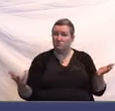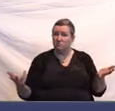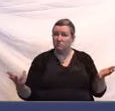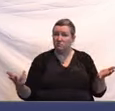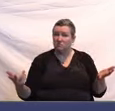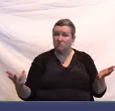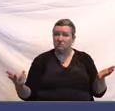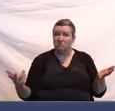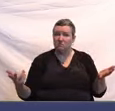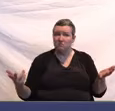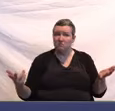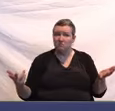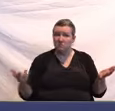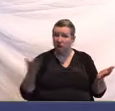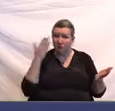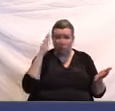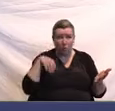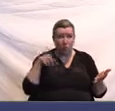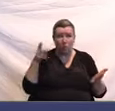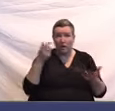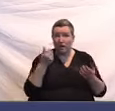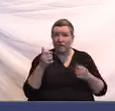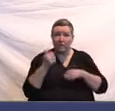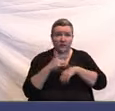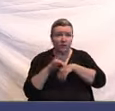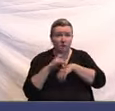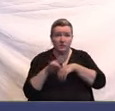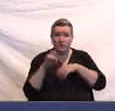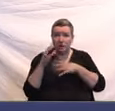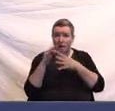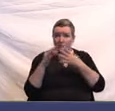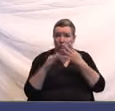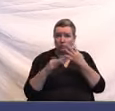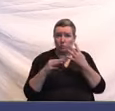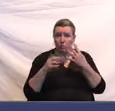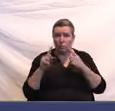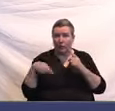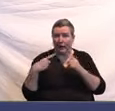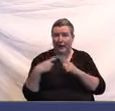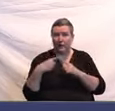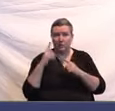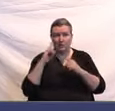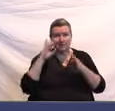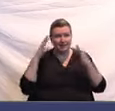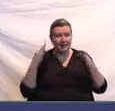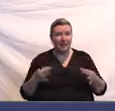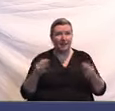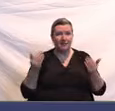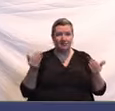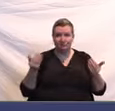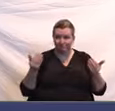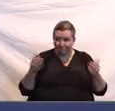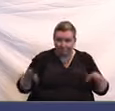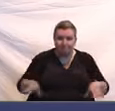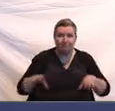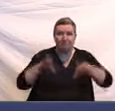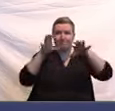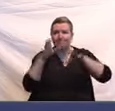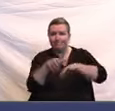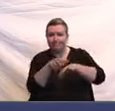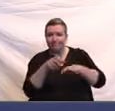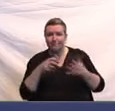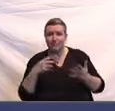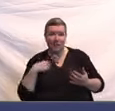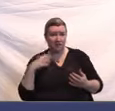I know you've said everything's on the table, but at what point would you take action? I'm assuming it would be based